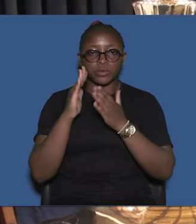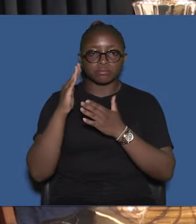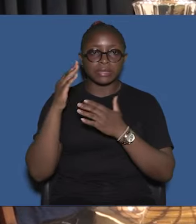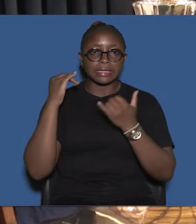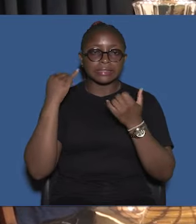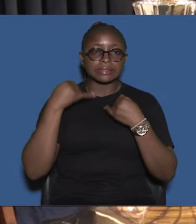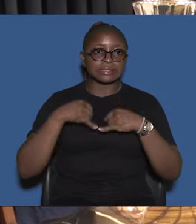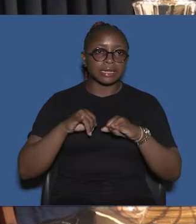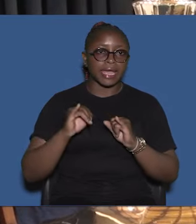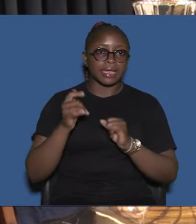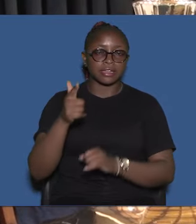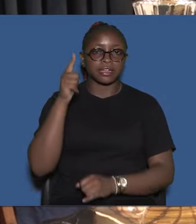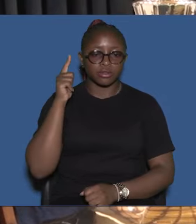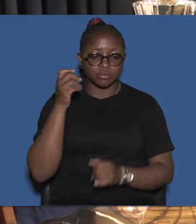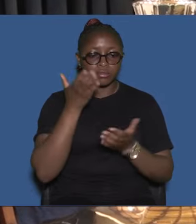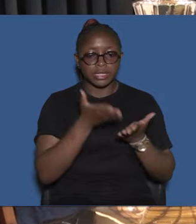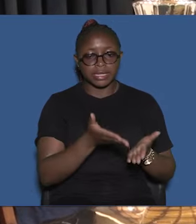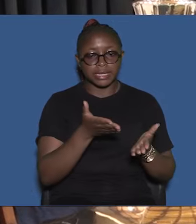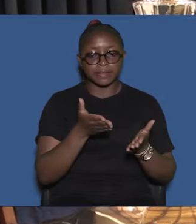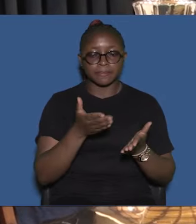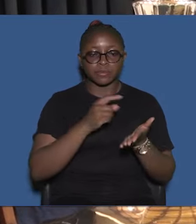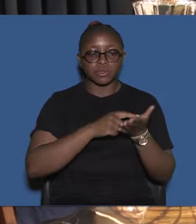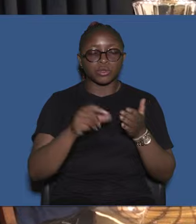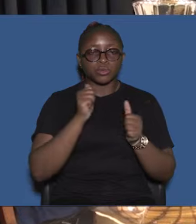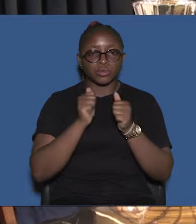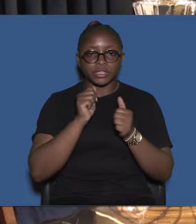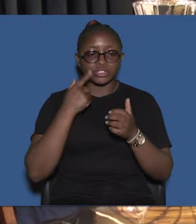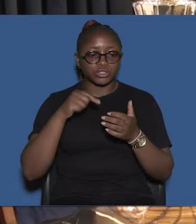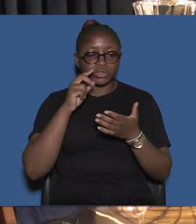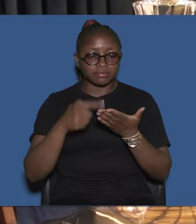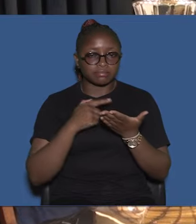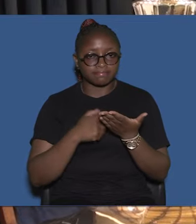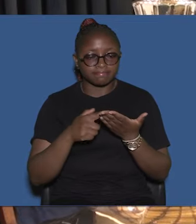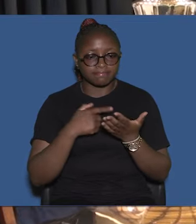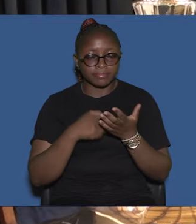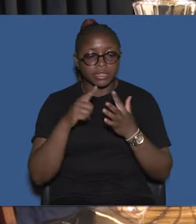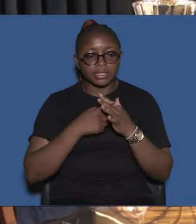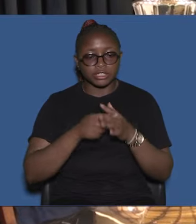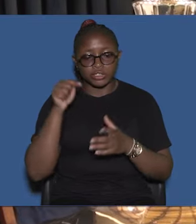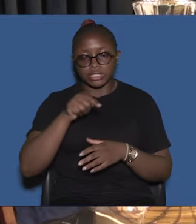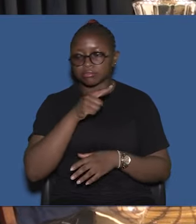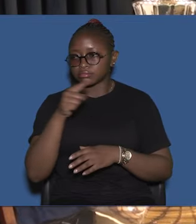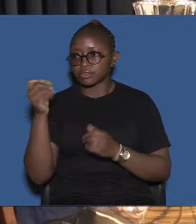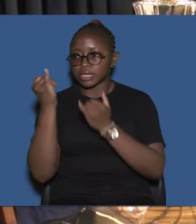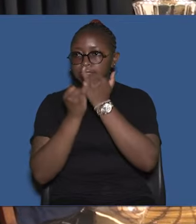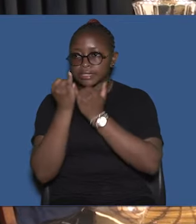this passage which we will walk through from today to Saturday, Paul is trying